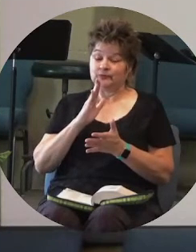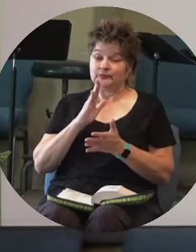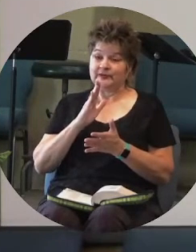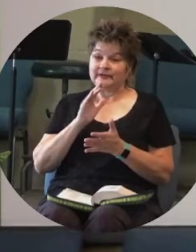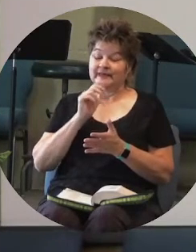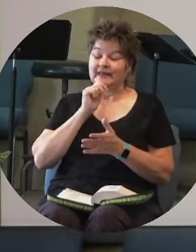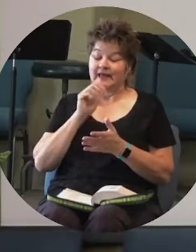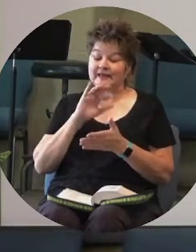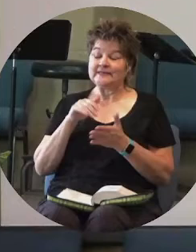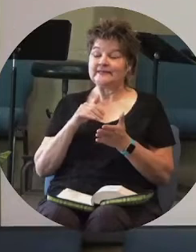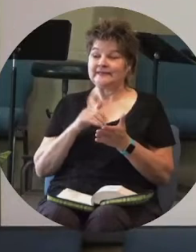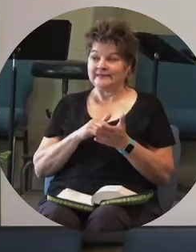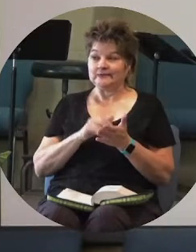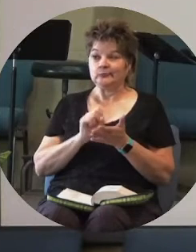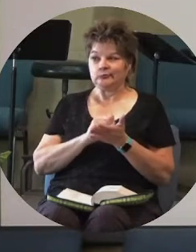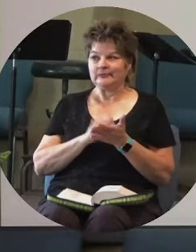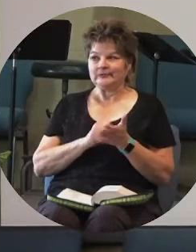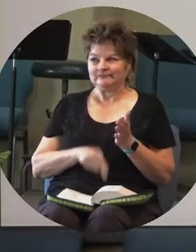contrary to Scripture.